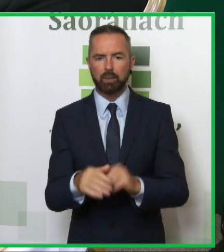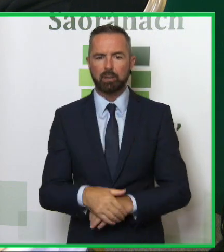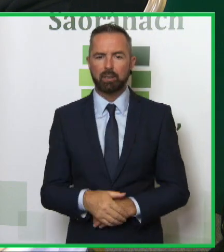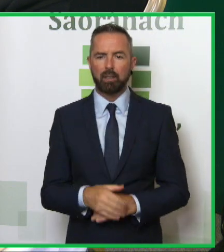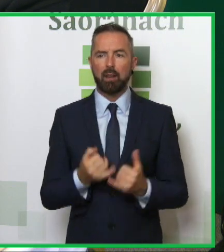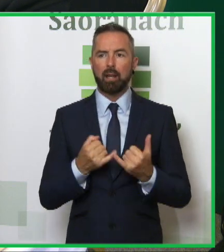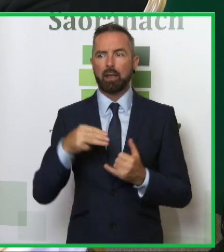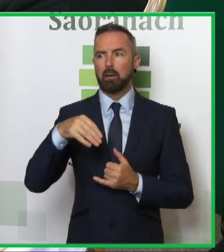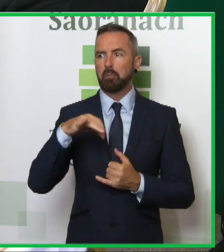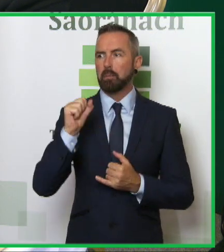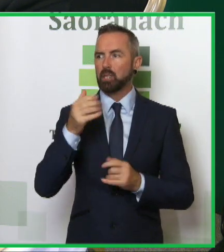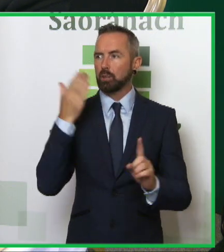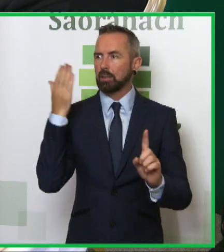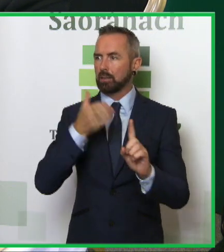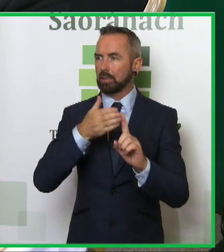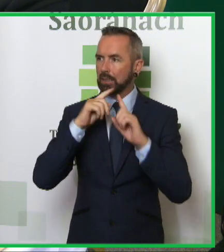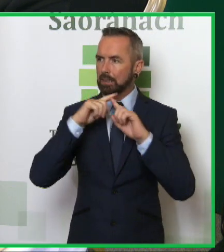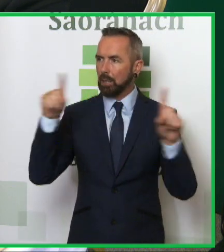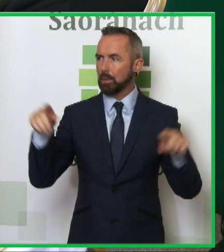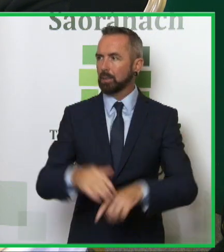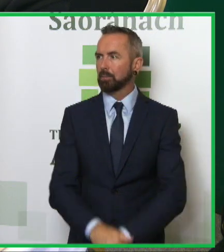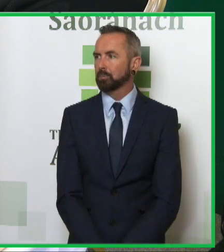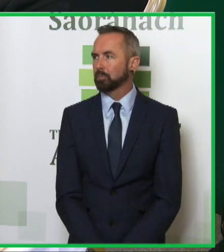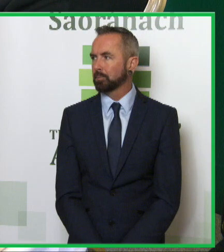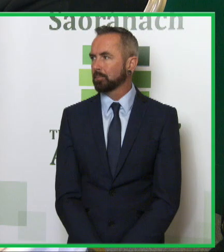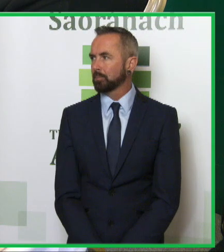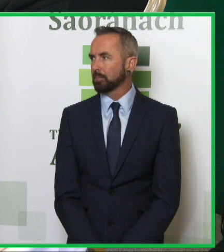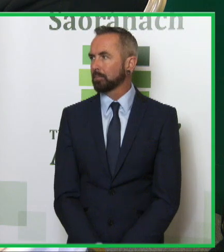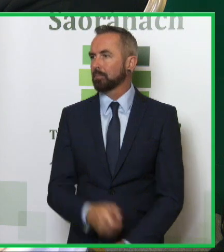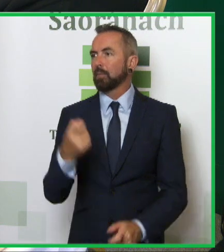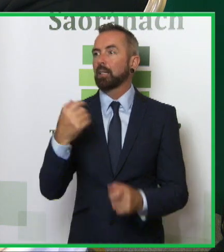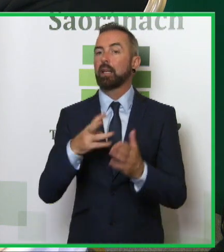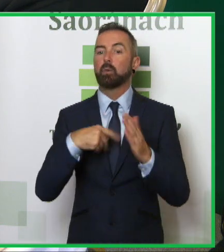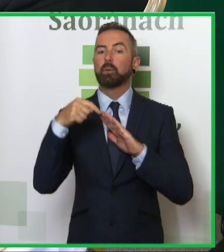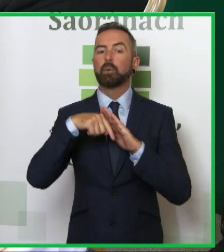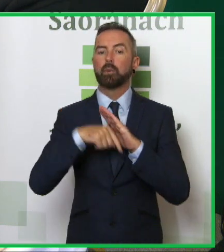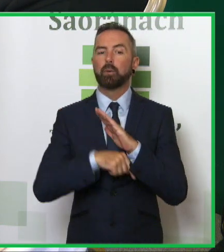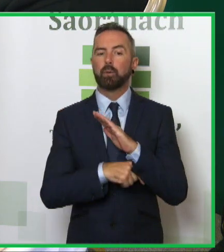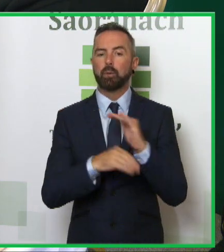like a mission statement. Then as we drill down into putting it as a priority,